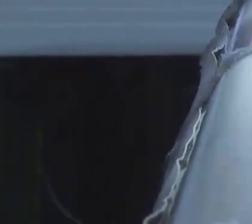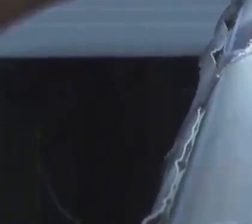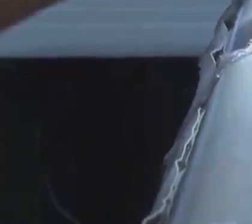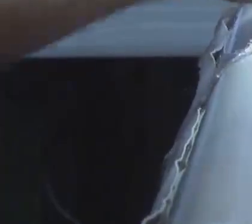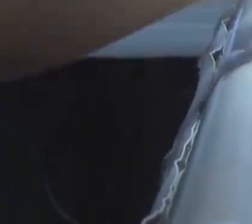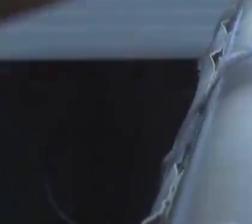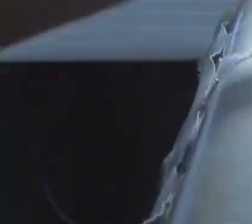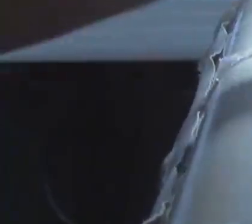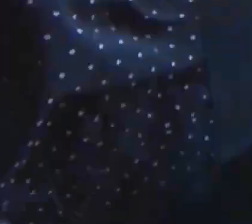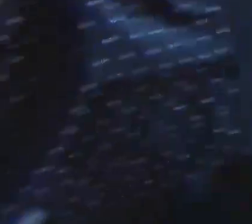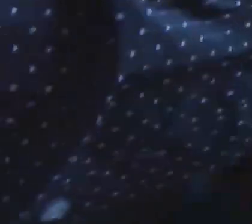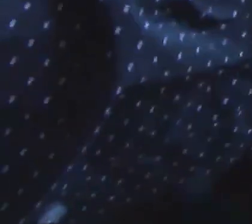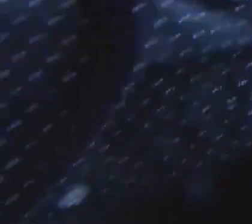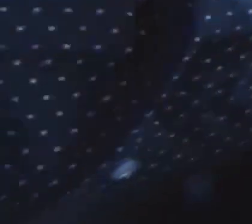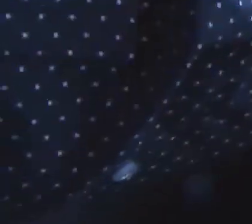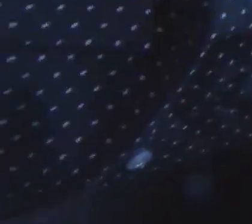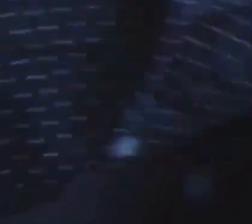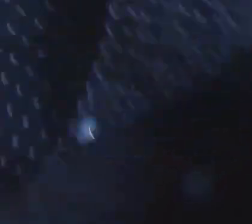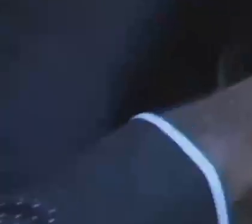generation opportunities.